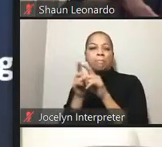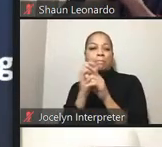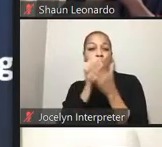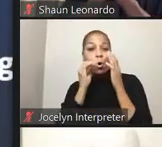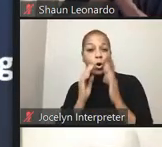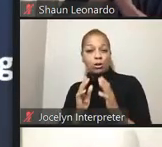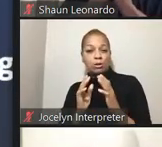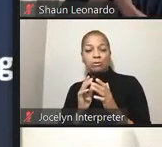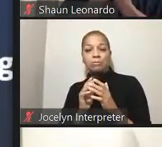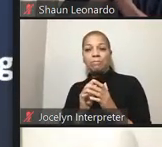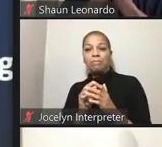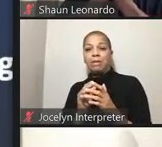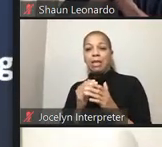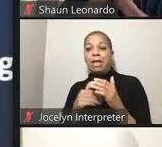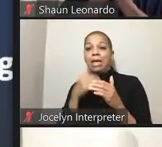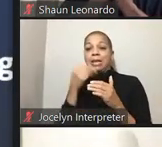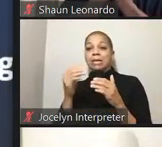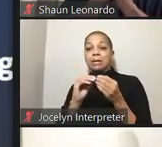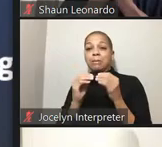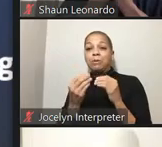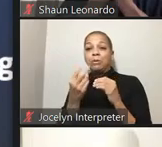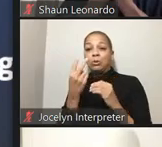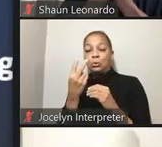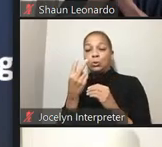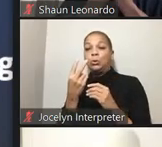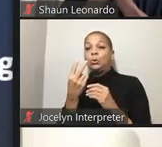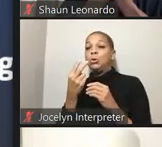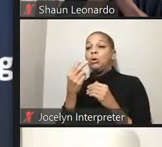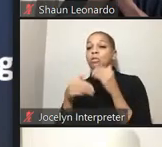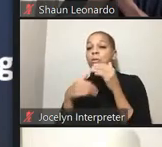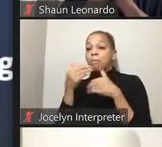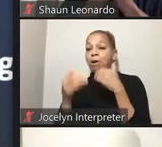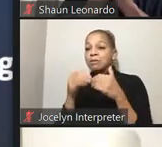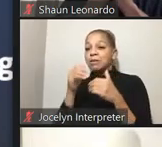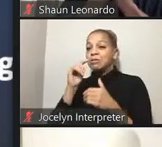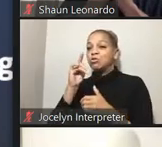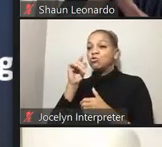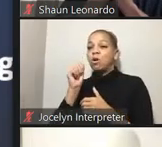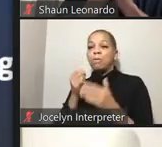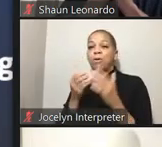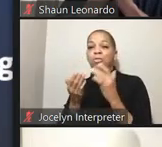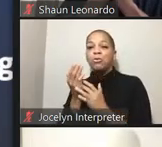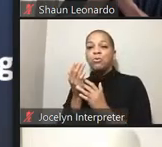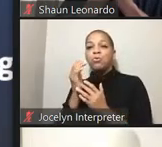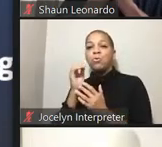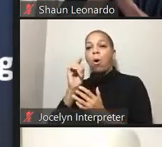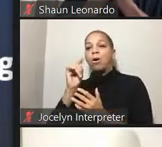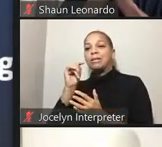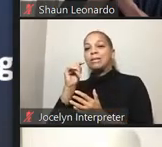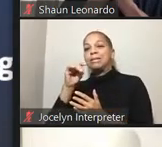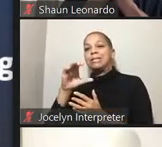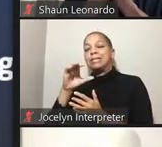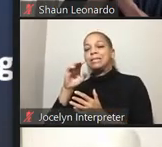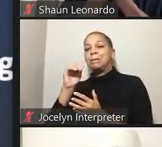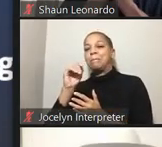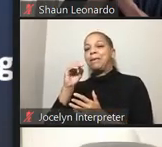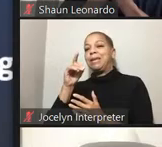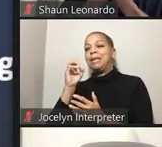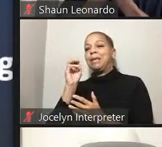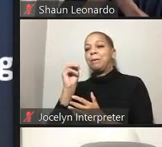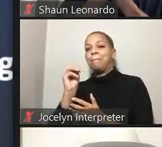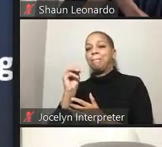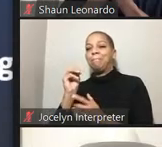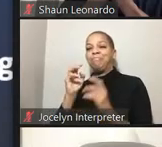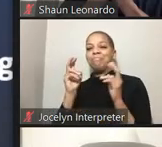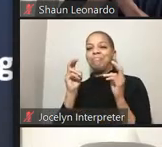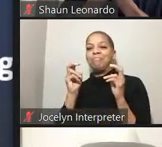Next, that worker processes the trauma through their artistic medium, which I call engaging the experience with the tool.